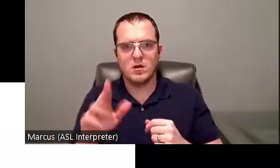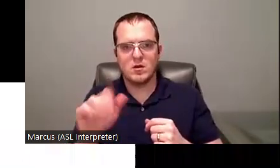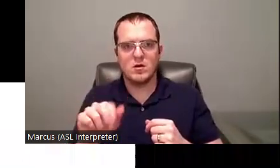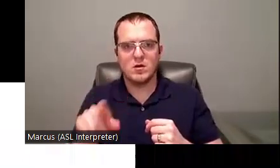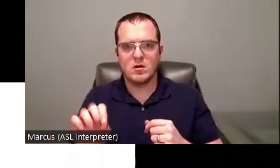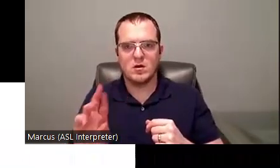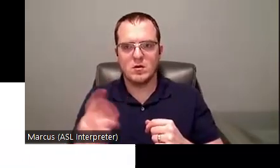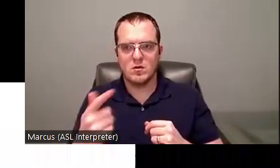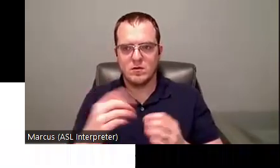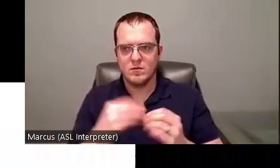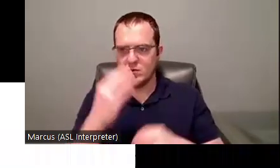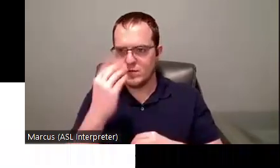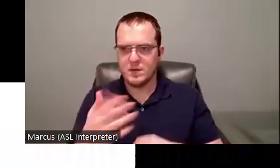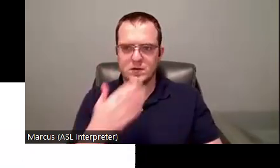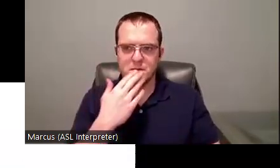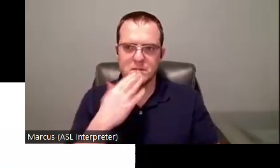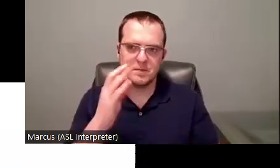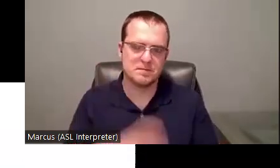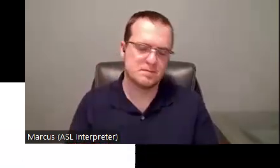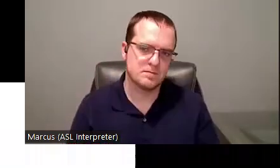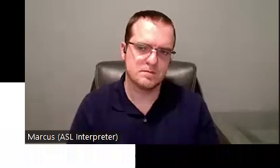for more information. Thank you.